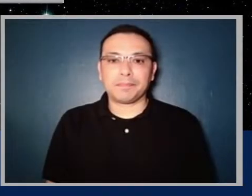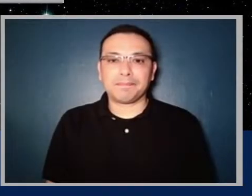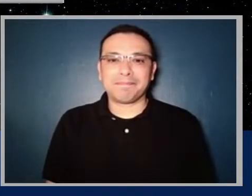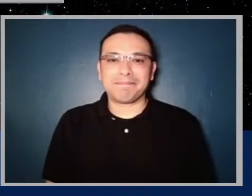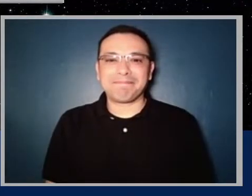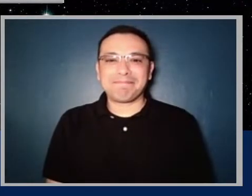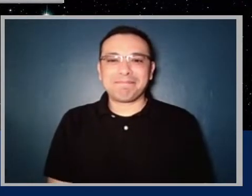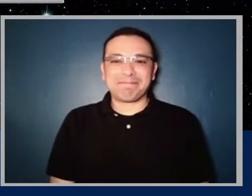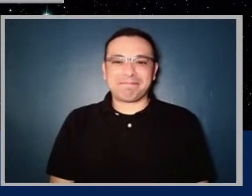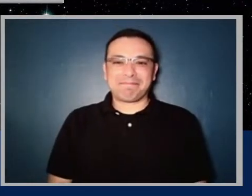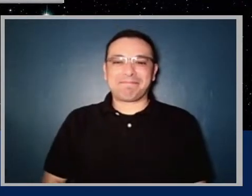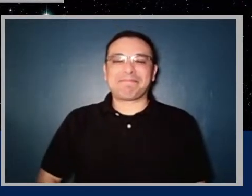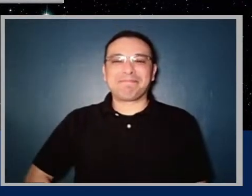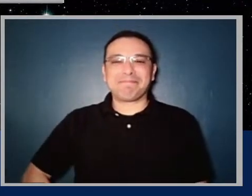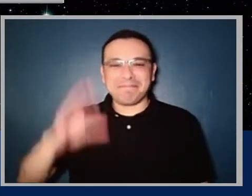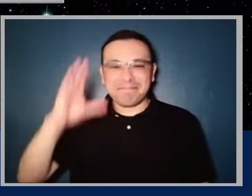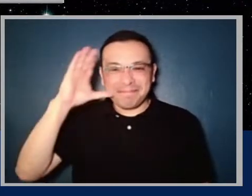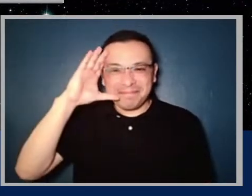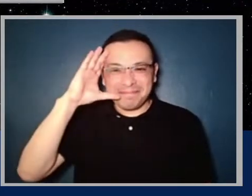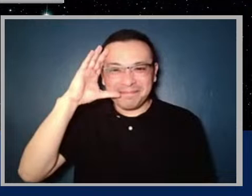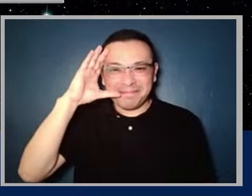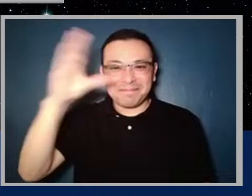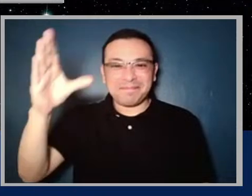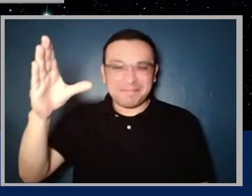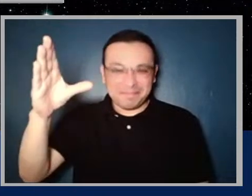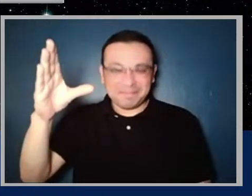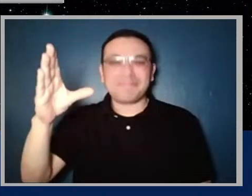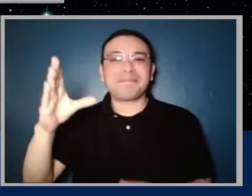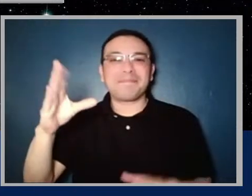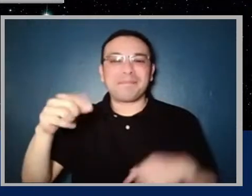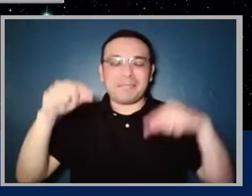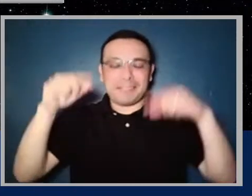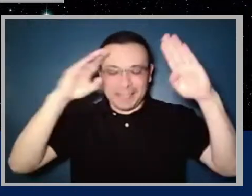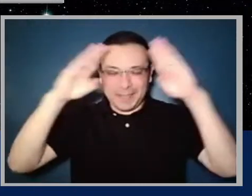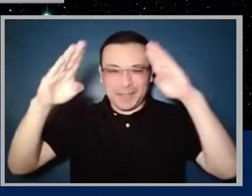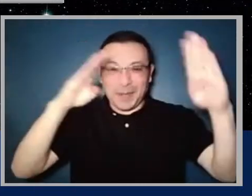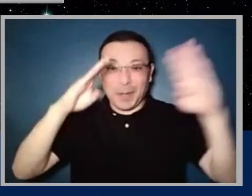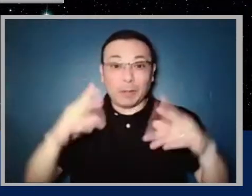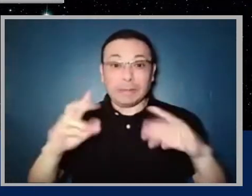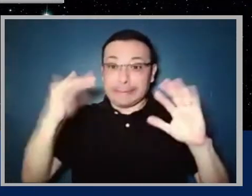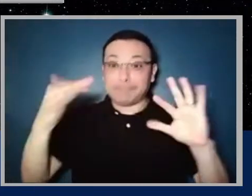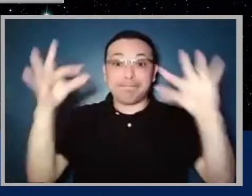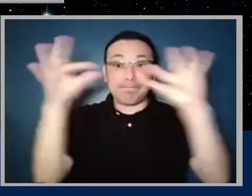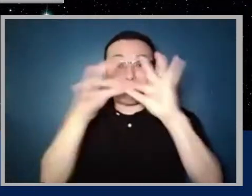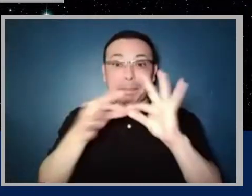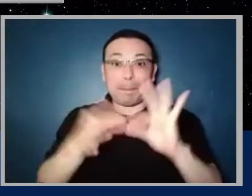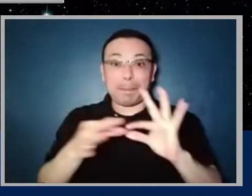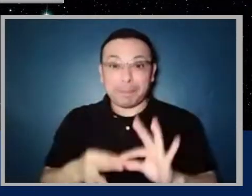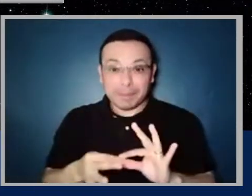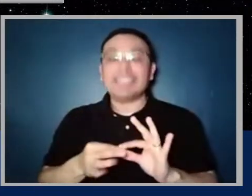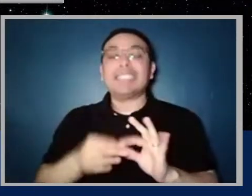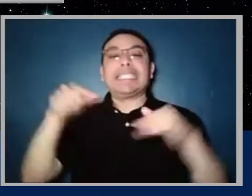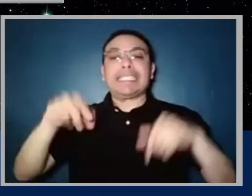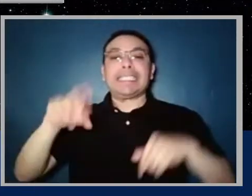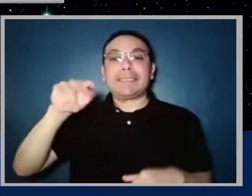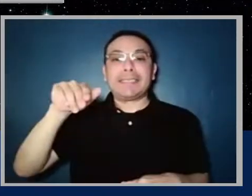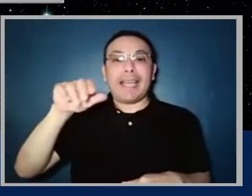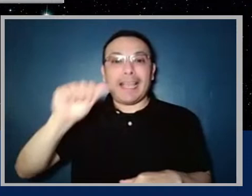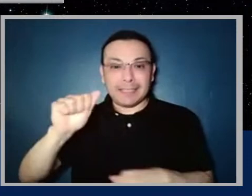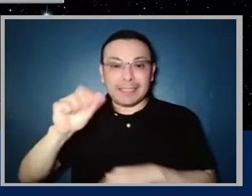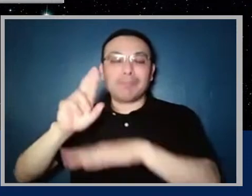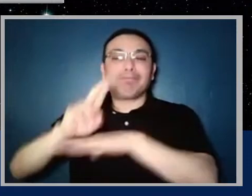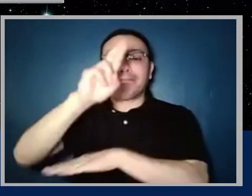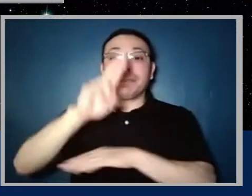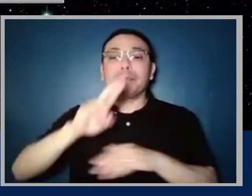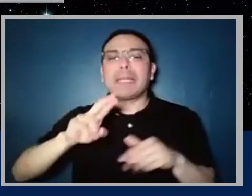All right, folks, let's see. I see the audio bar jumping. That's how professional we are here at NASA Space Flight's live stream auxiliary command right